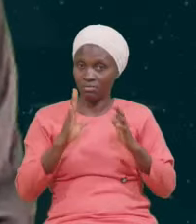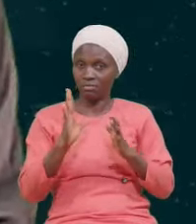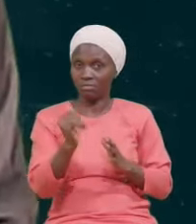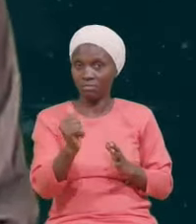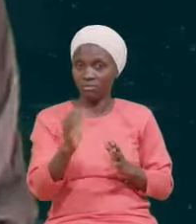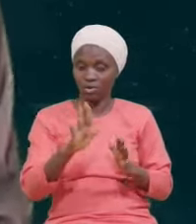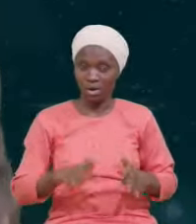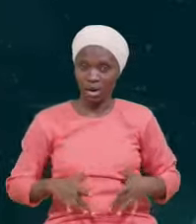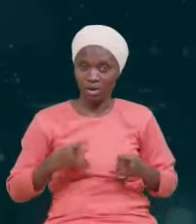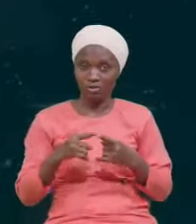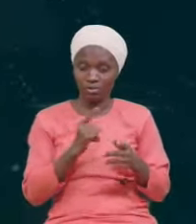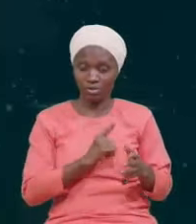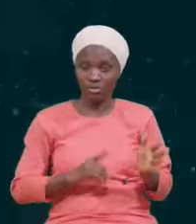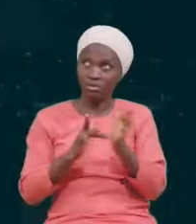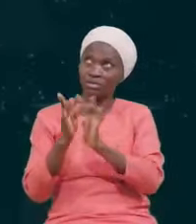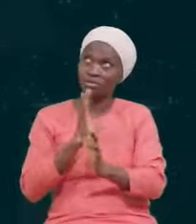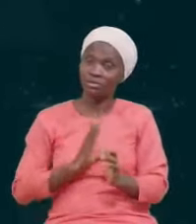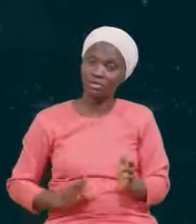Lord Jesus Christ,